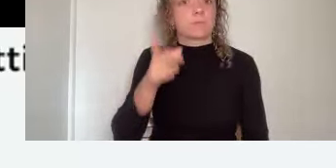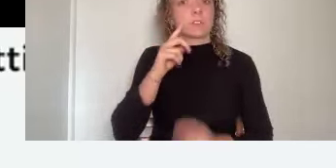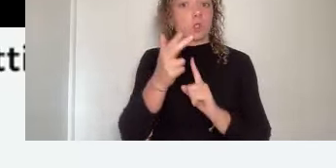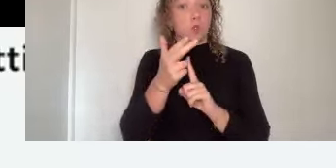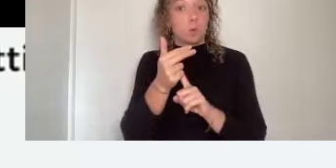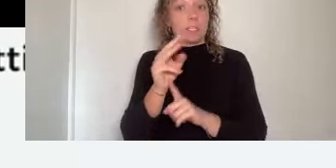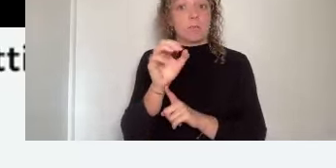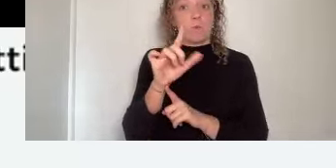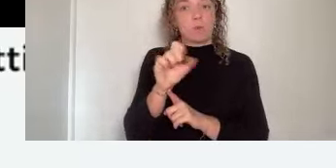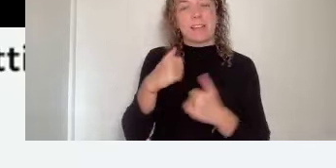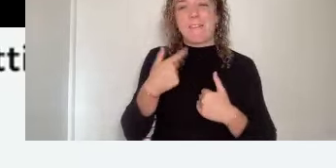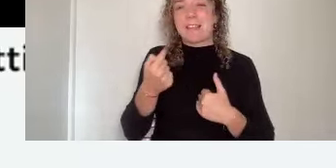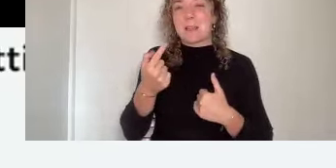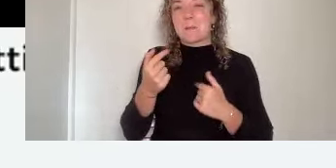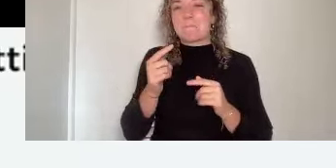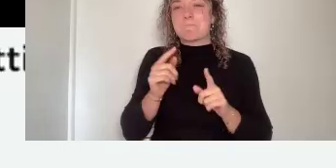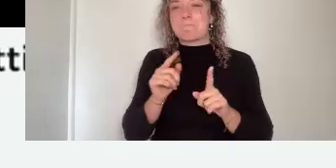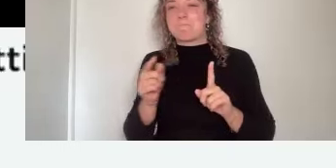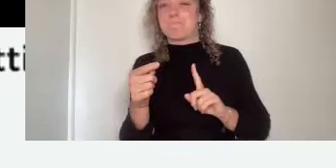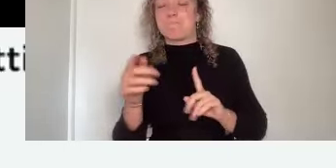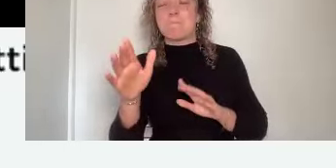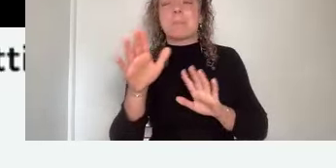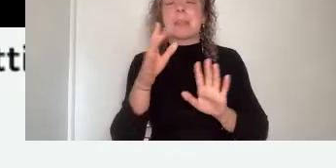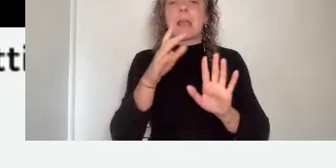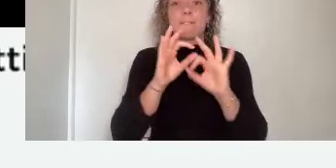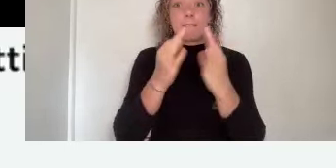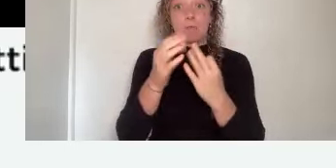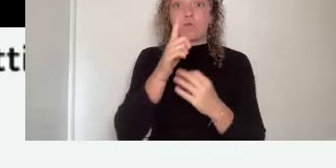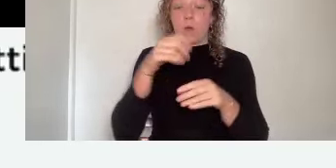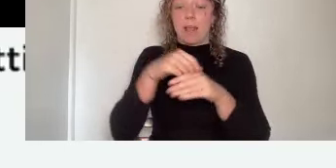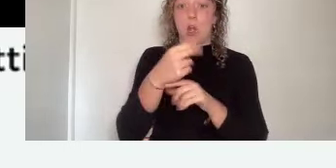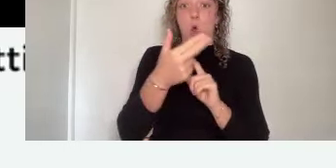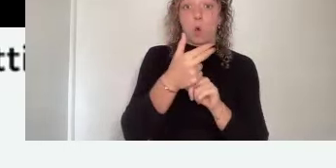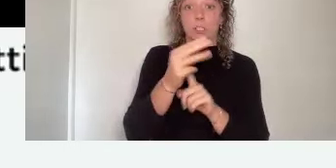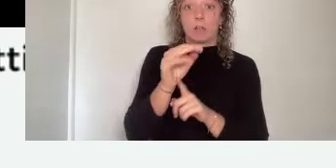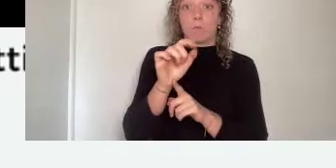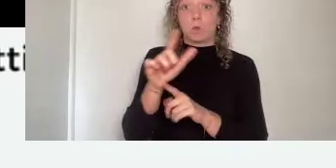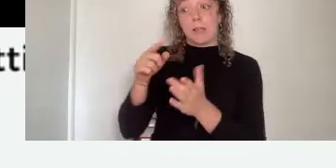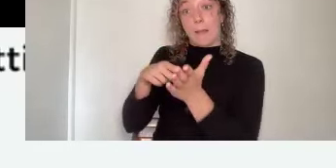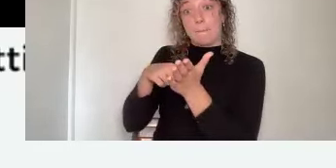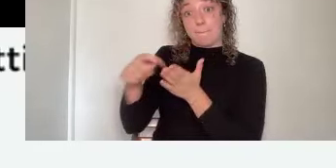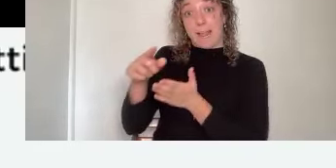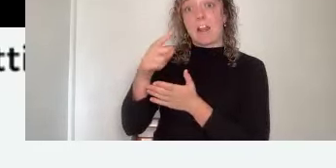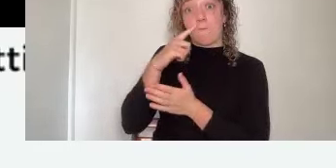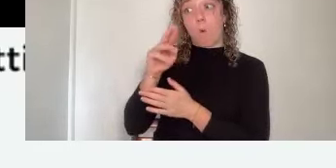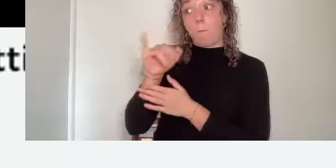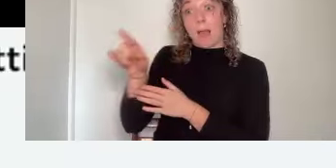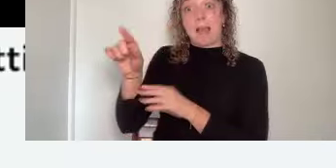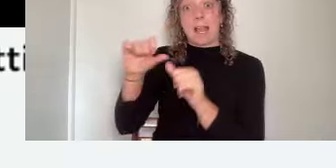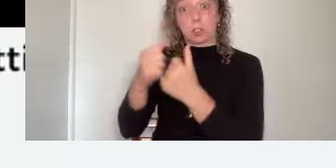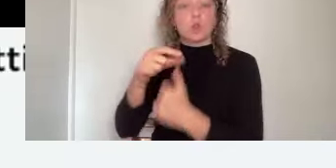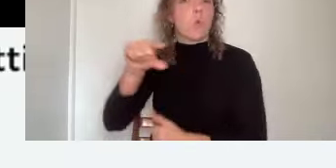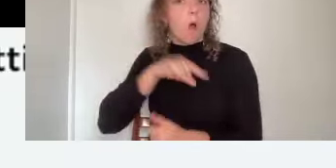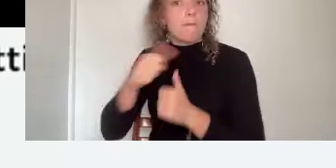of a caveat that families who are in a hotel or motel put there or paid for by an agency do qualify under